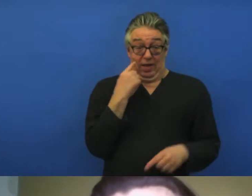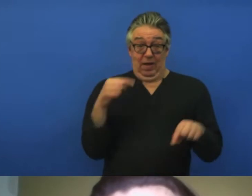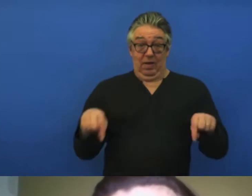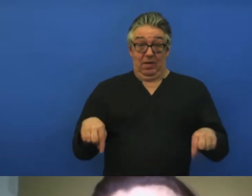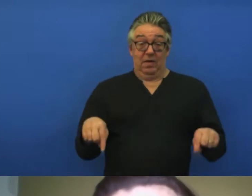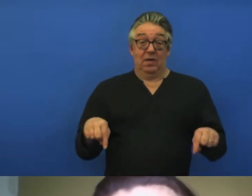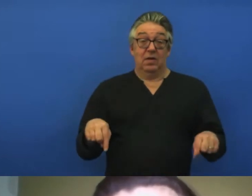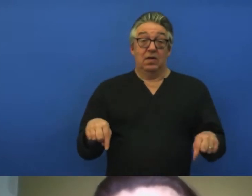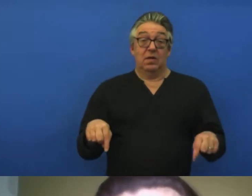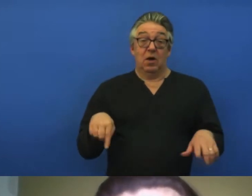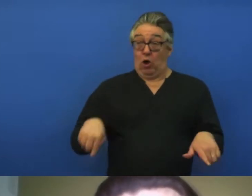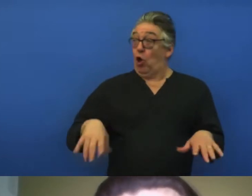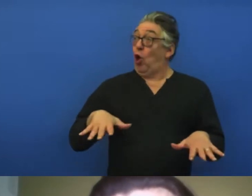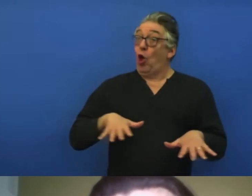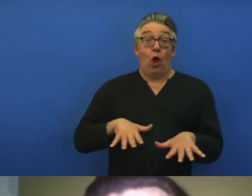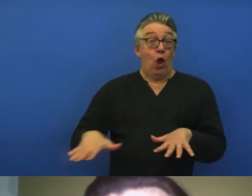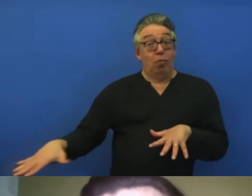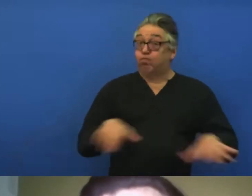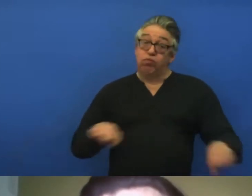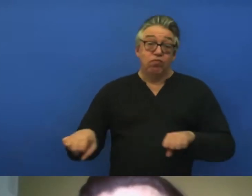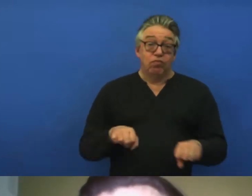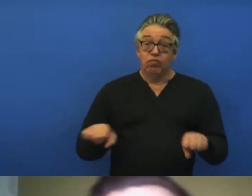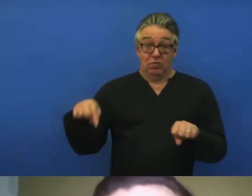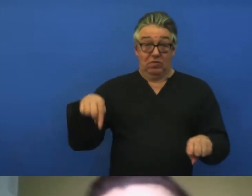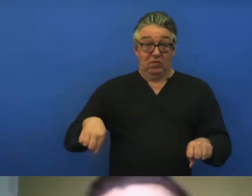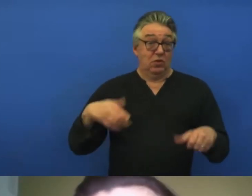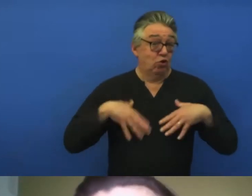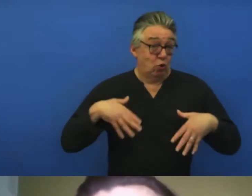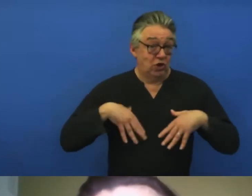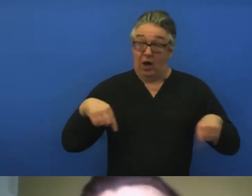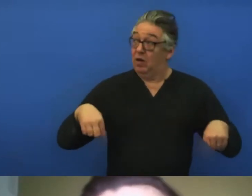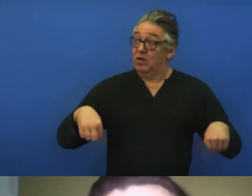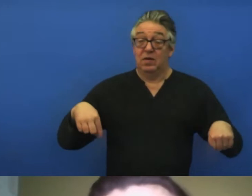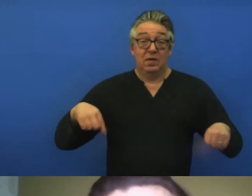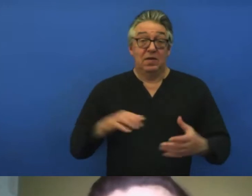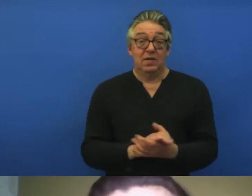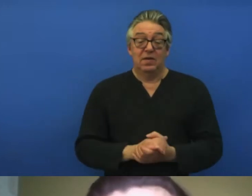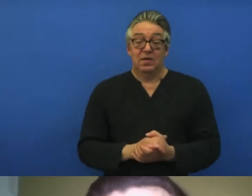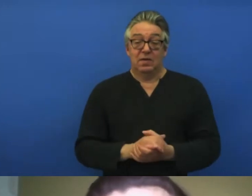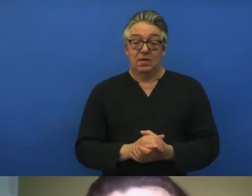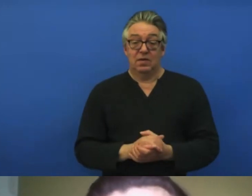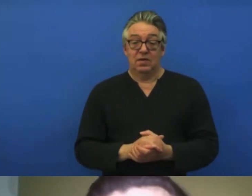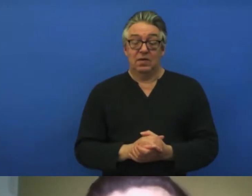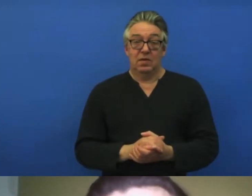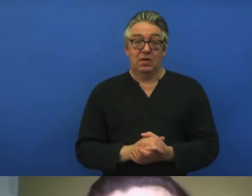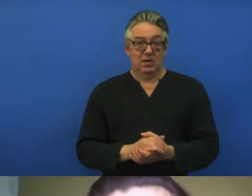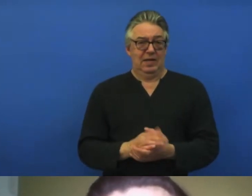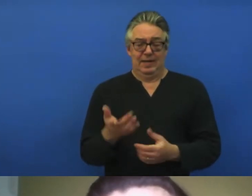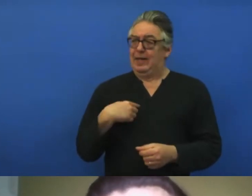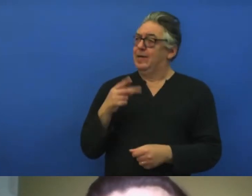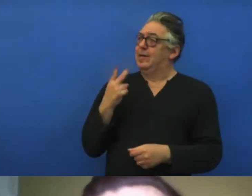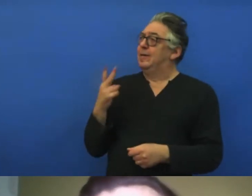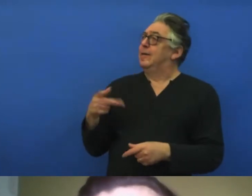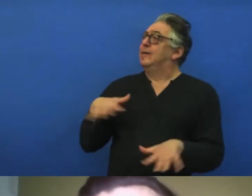pretty strong earthquake, actually, in Georgia. And this once again reminded me and made me think of the fact